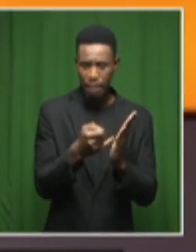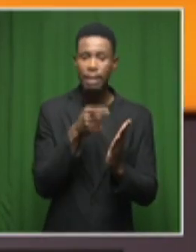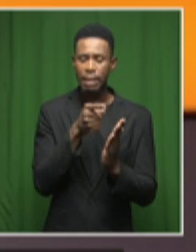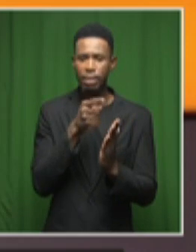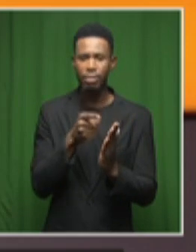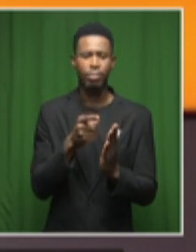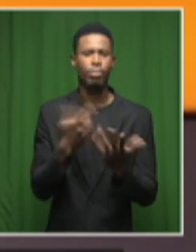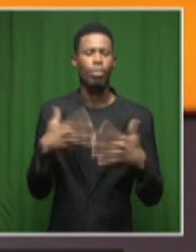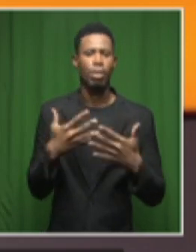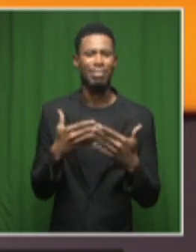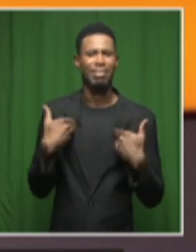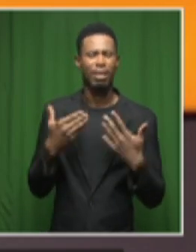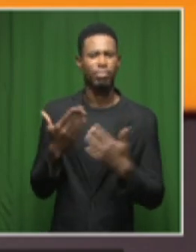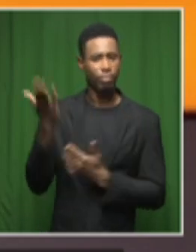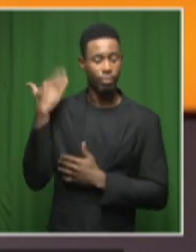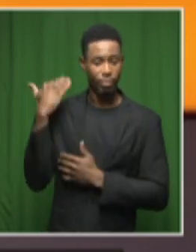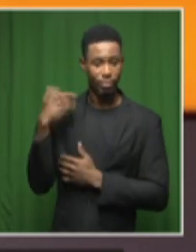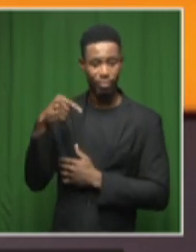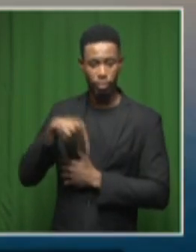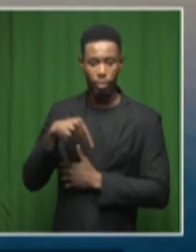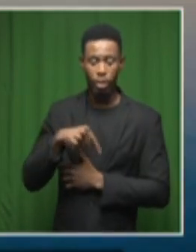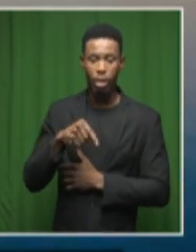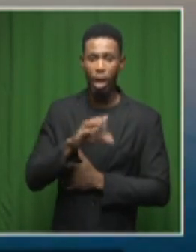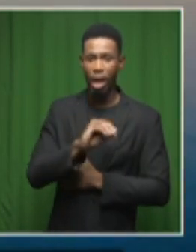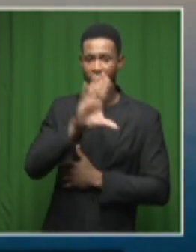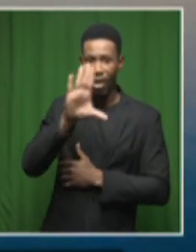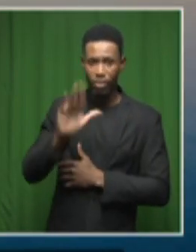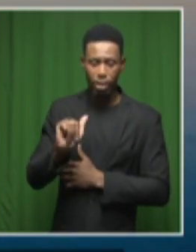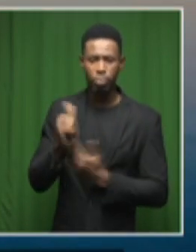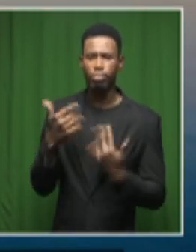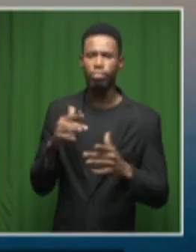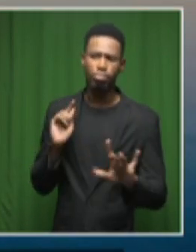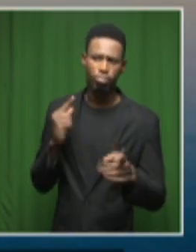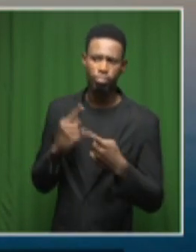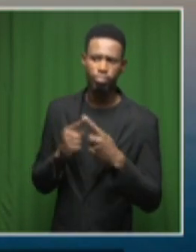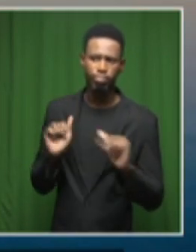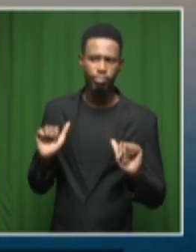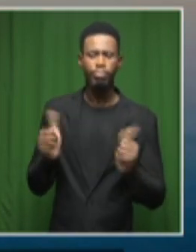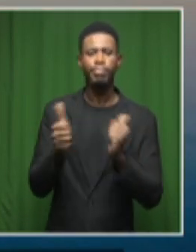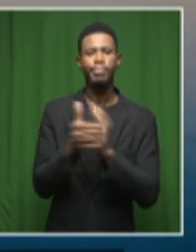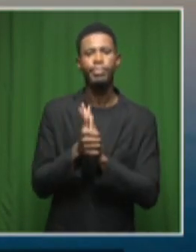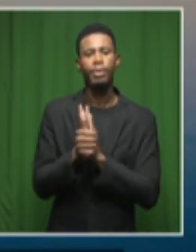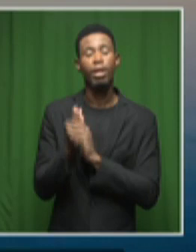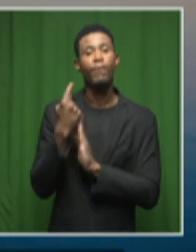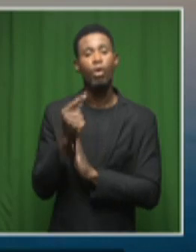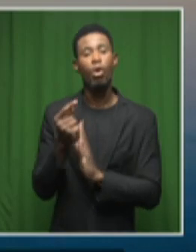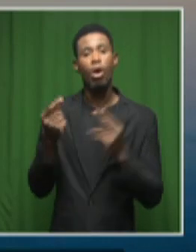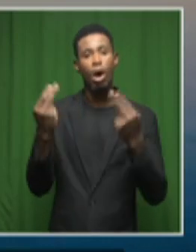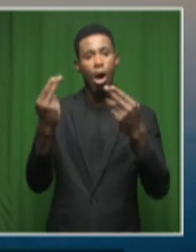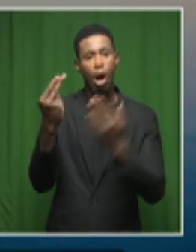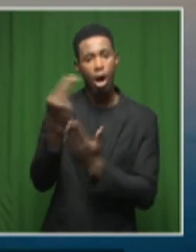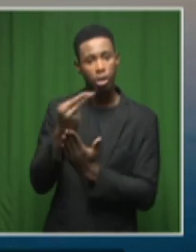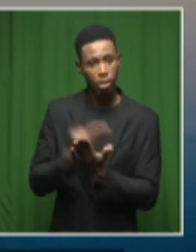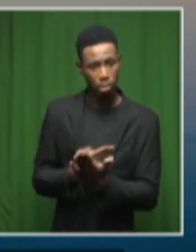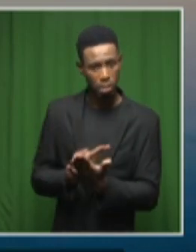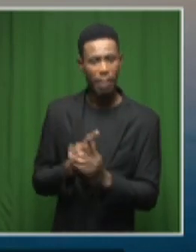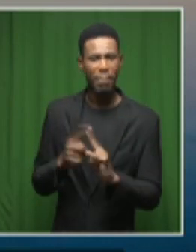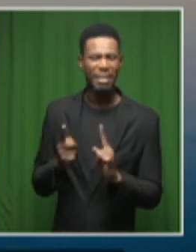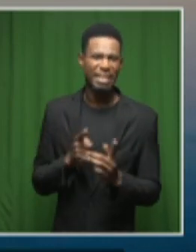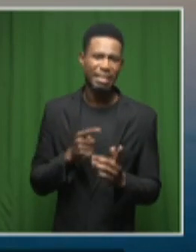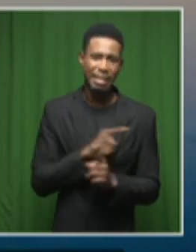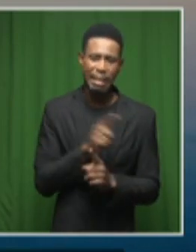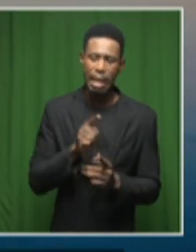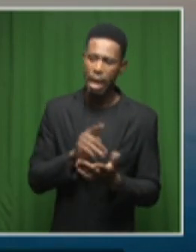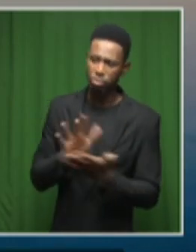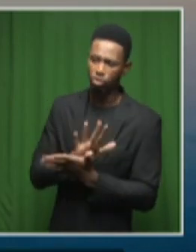something that's always been around, we've always been good at, but the appreciation thereof has been a bit of a challenge. And this is where we're trying to come